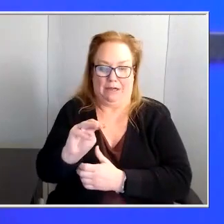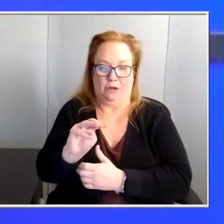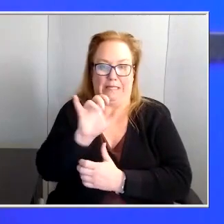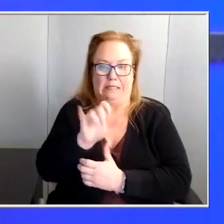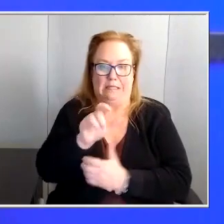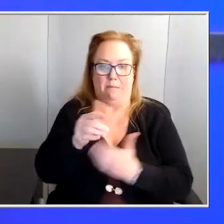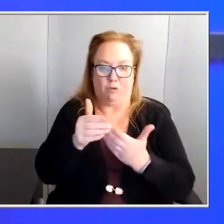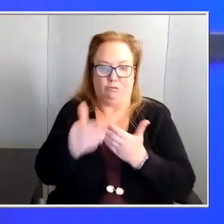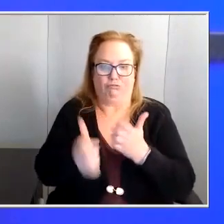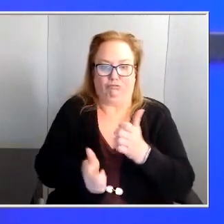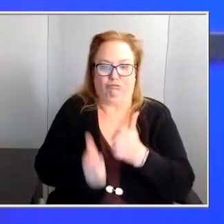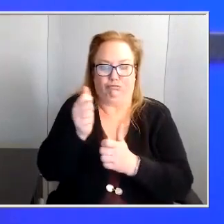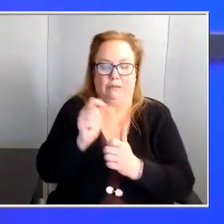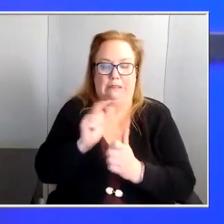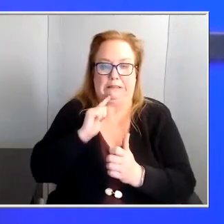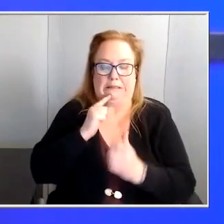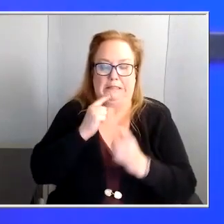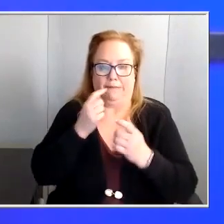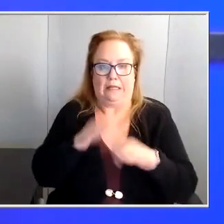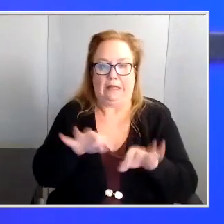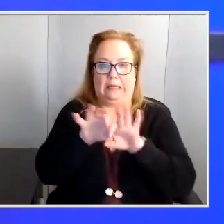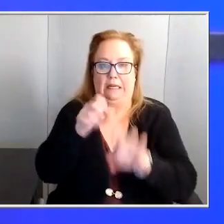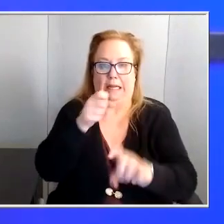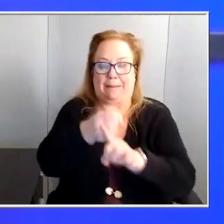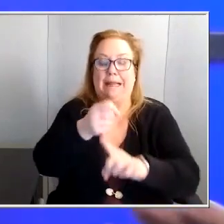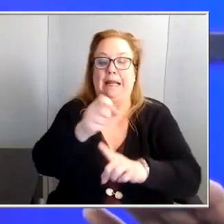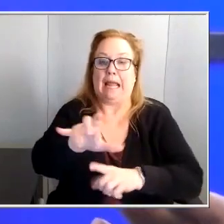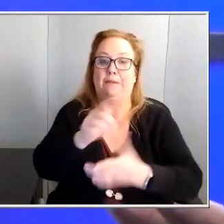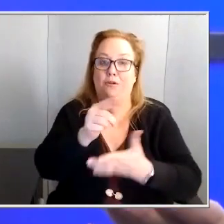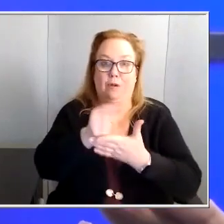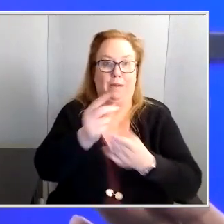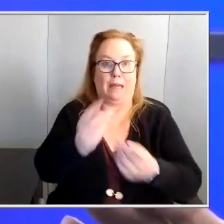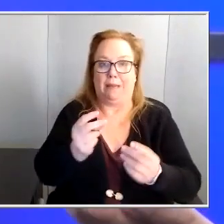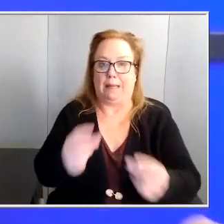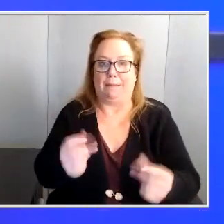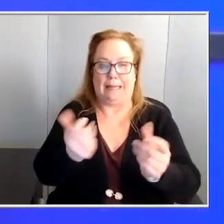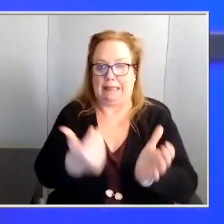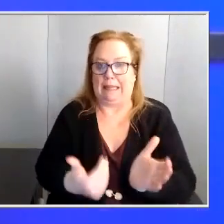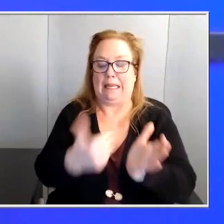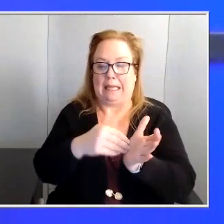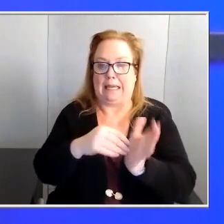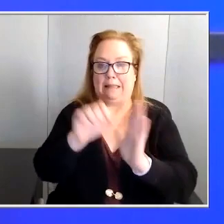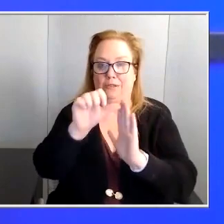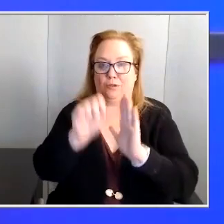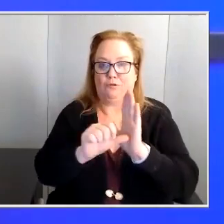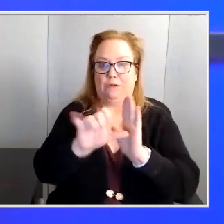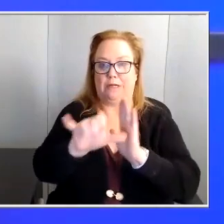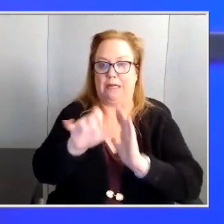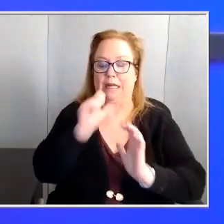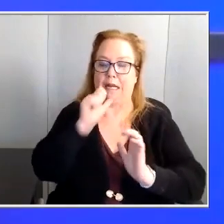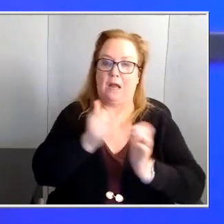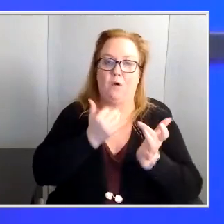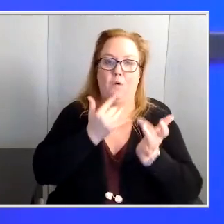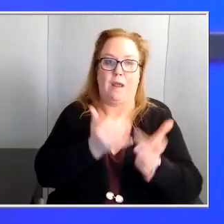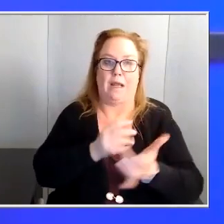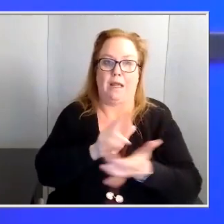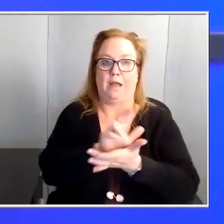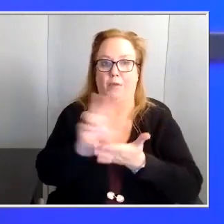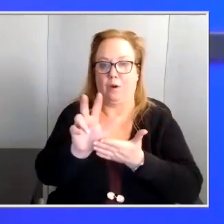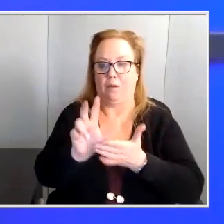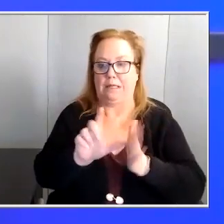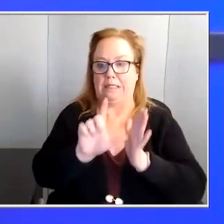patients, again, can begin receiving their treatment immediately at the time of surgery instead of the typical 3-week